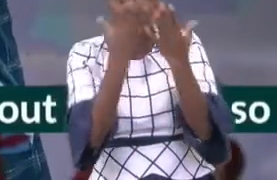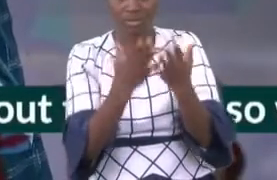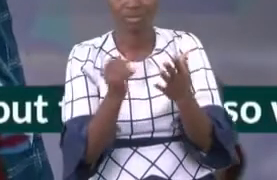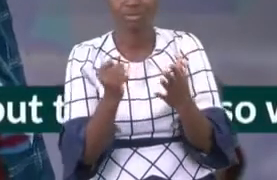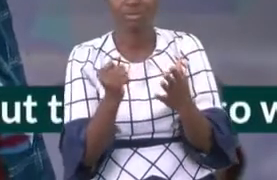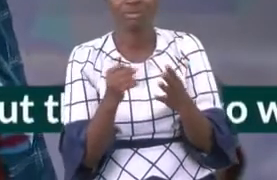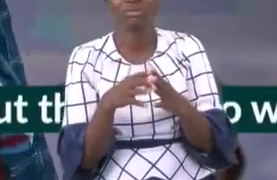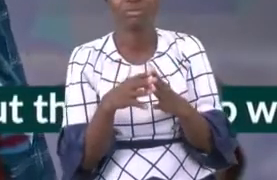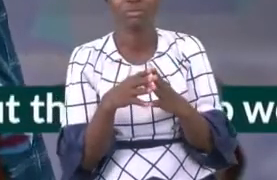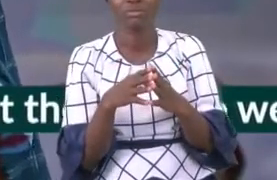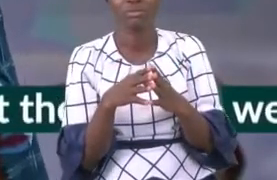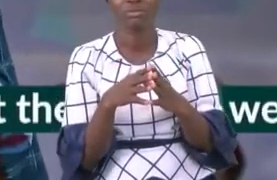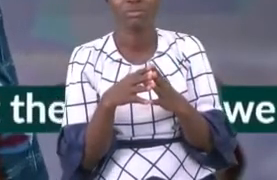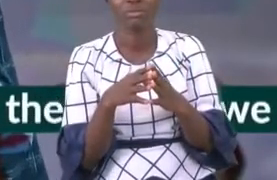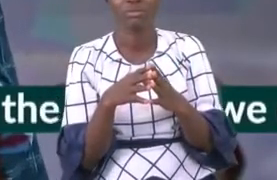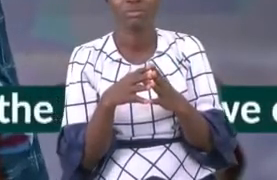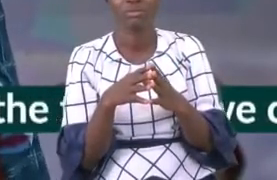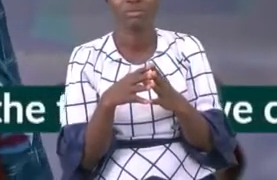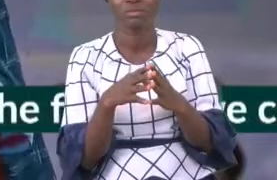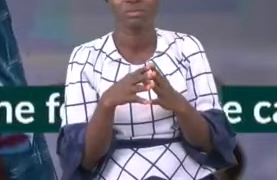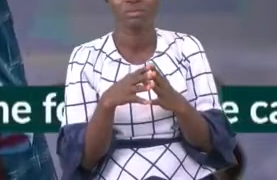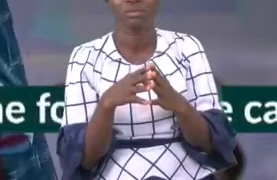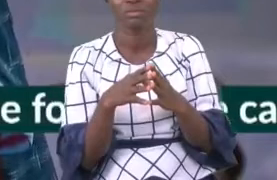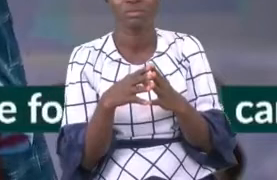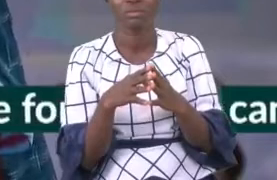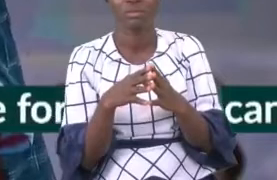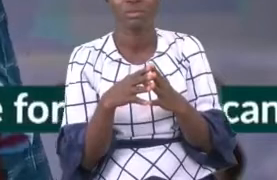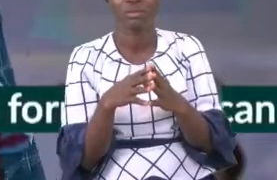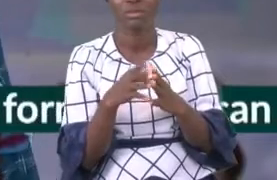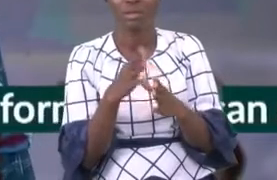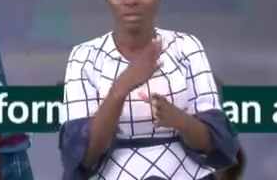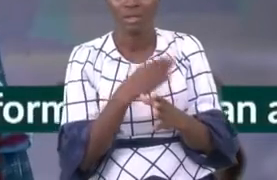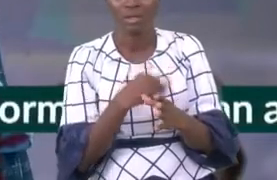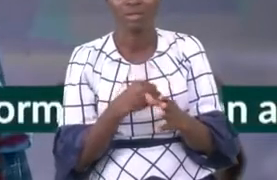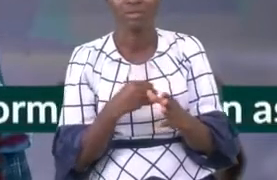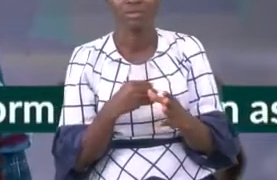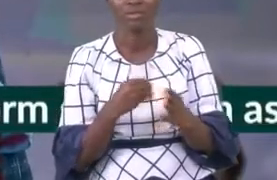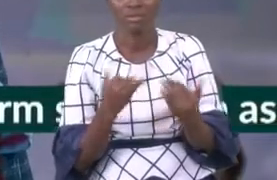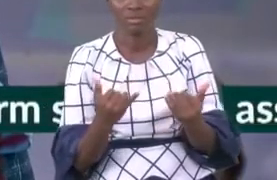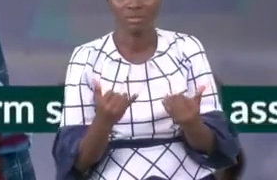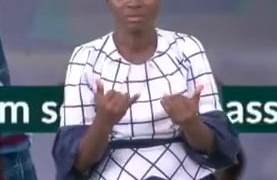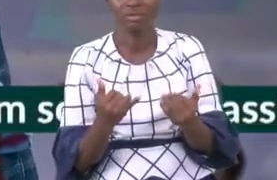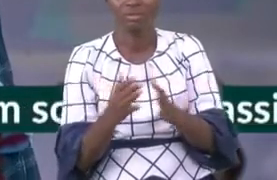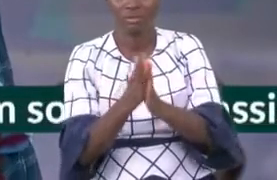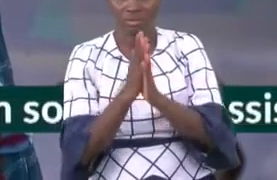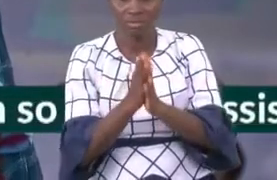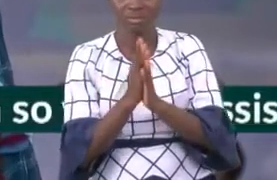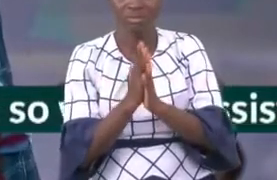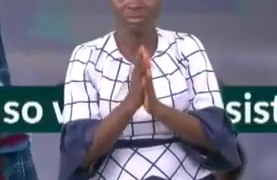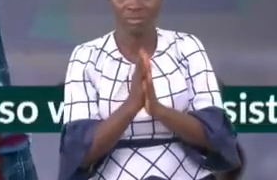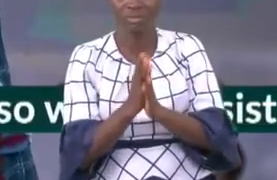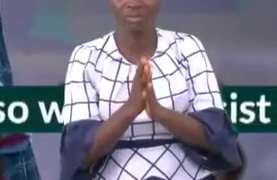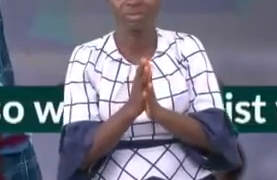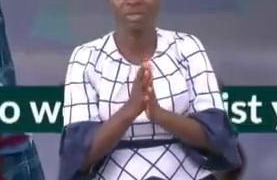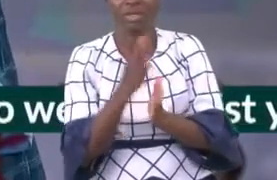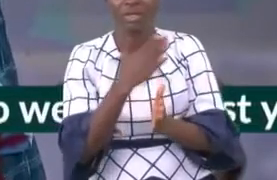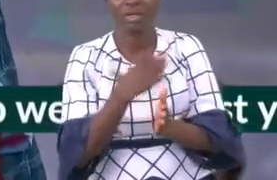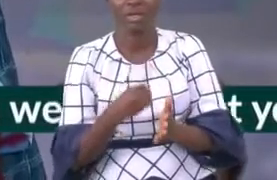And be praying. Some of us be praying now and expect a miracle. Don't go yet,